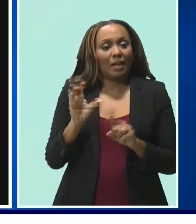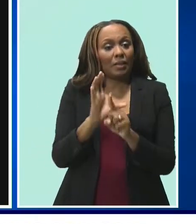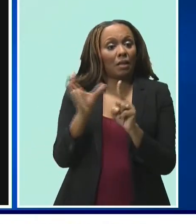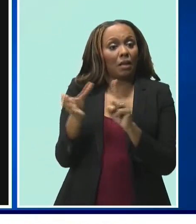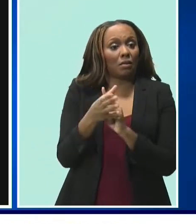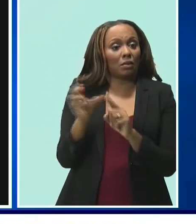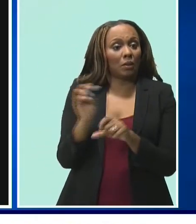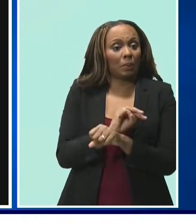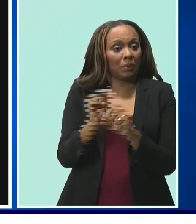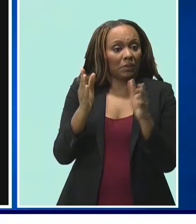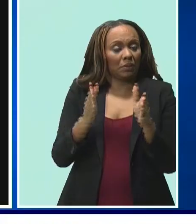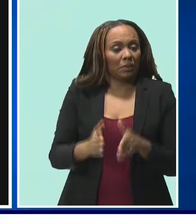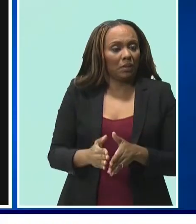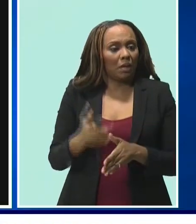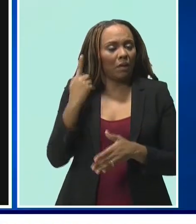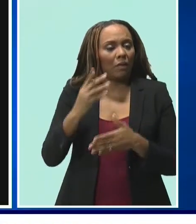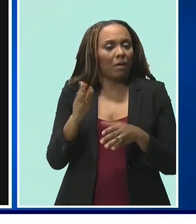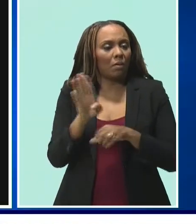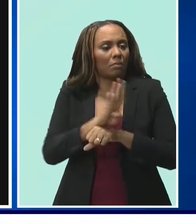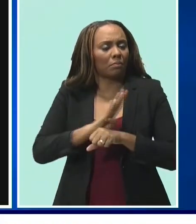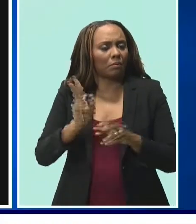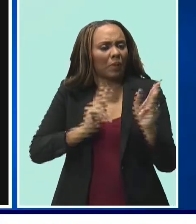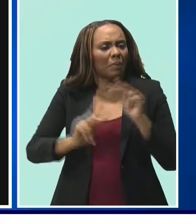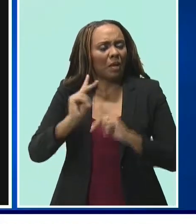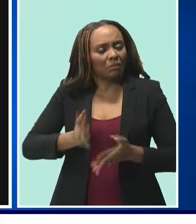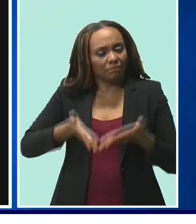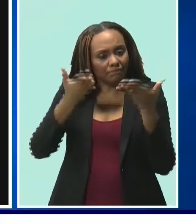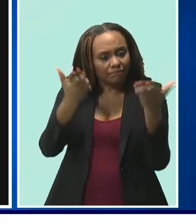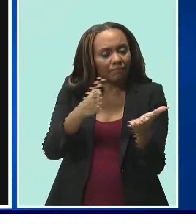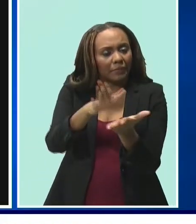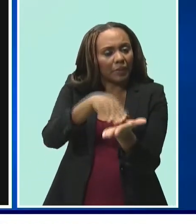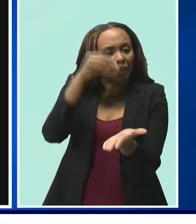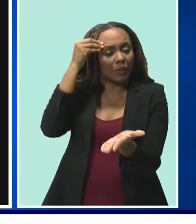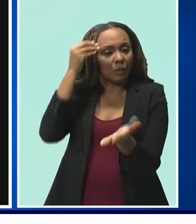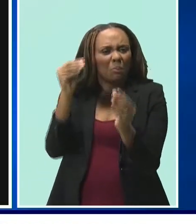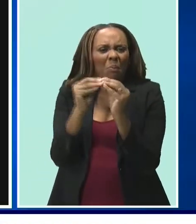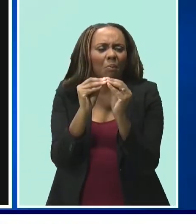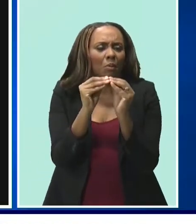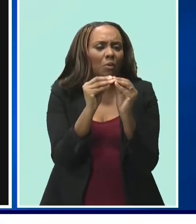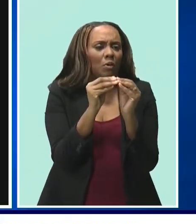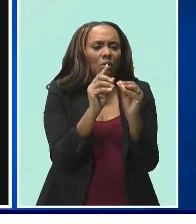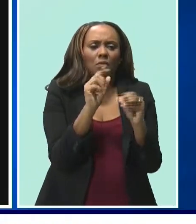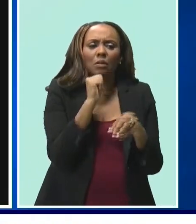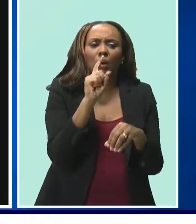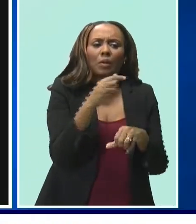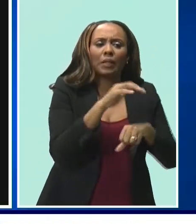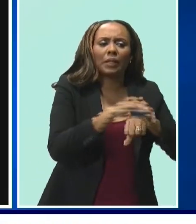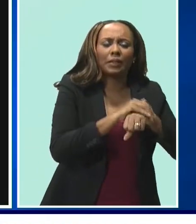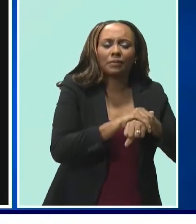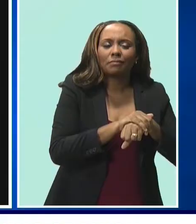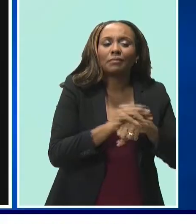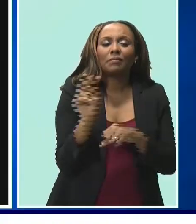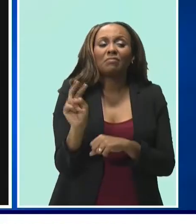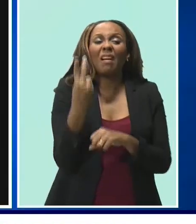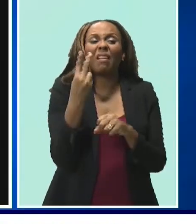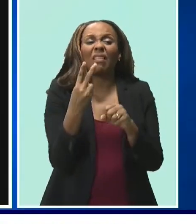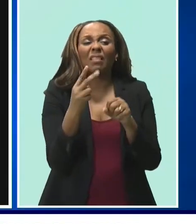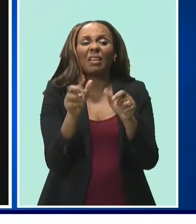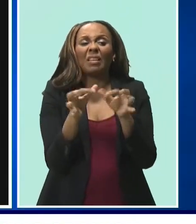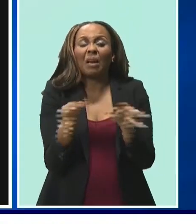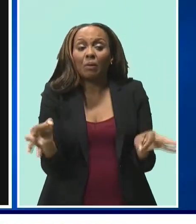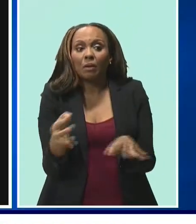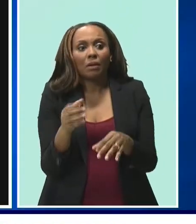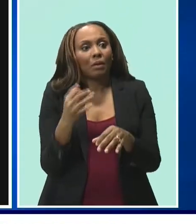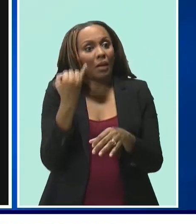to give the Barbadian people opportunities to learn more than English, a second language, and if it is possible, a